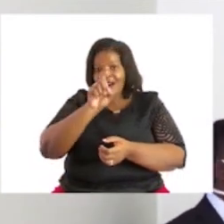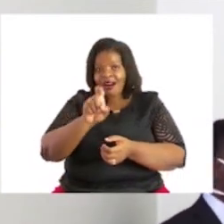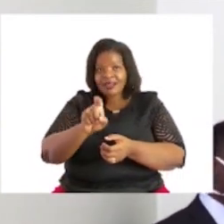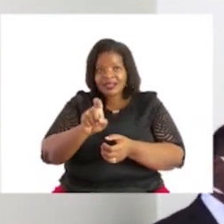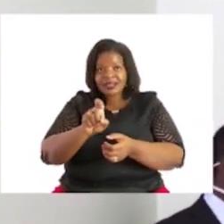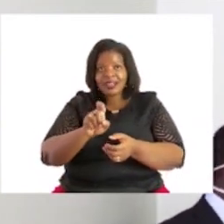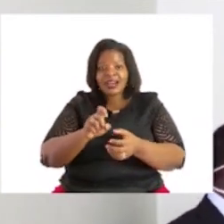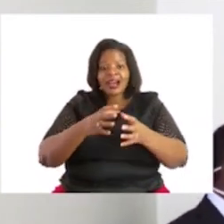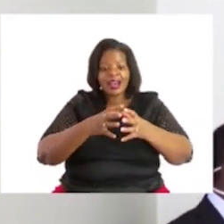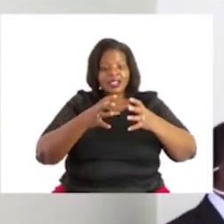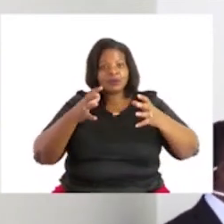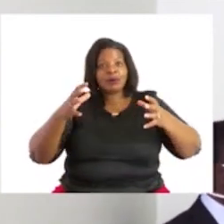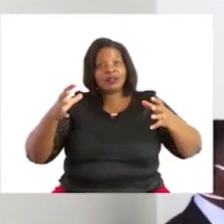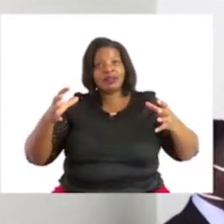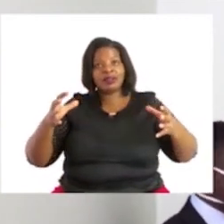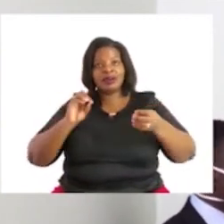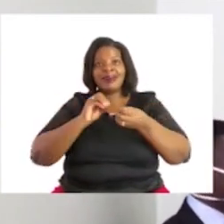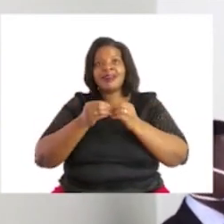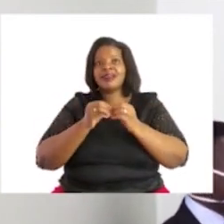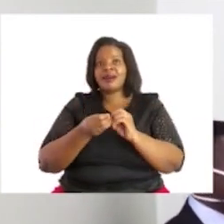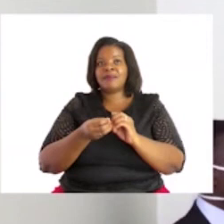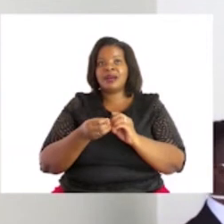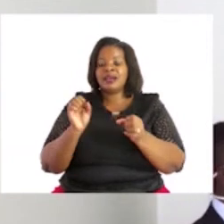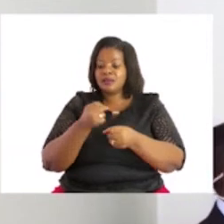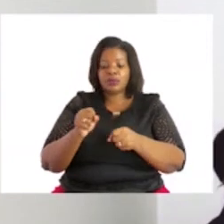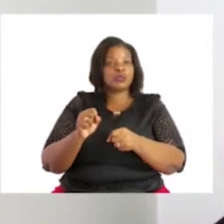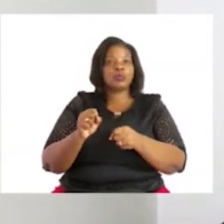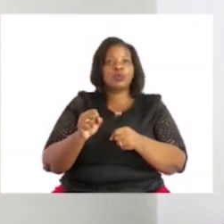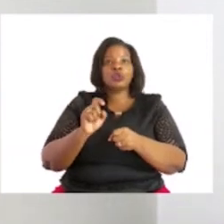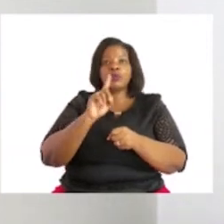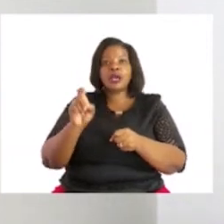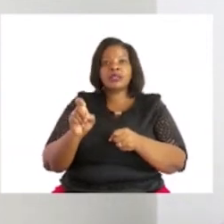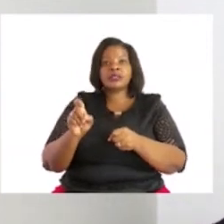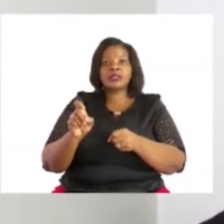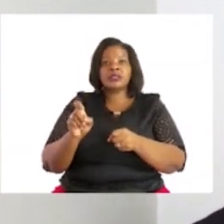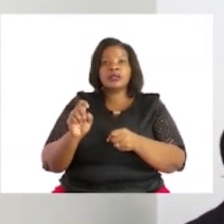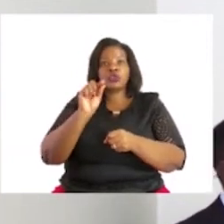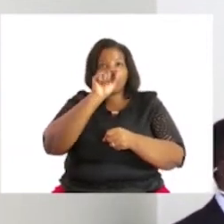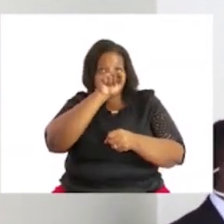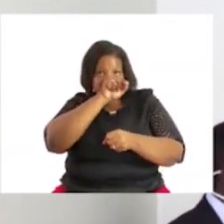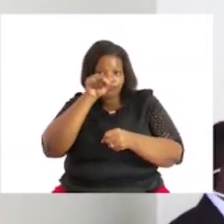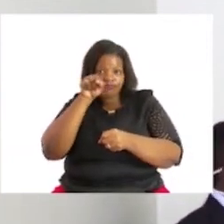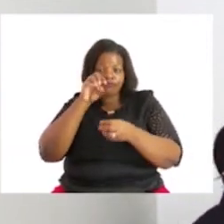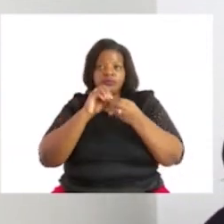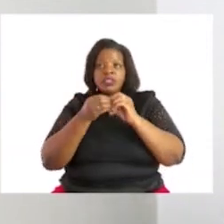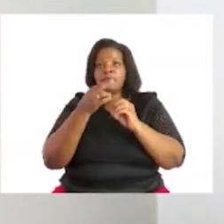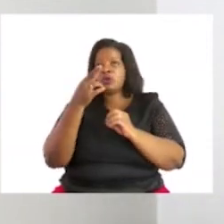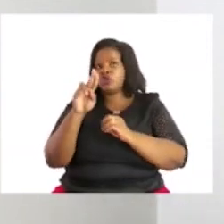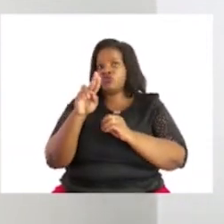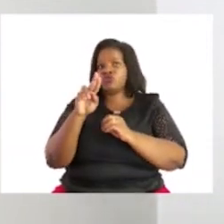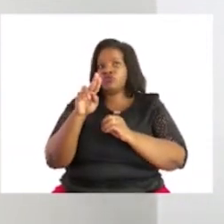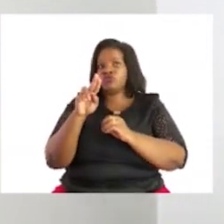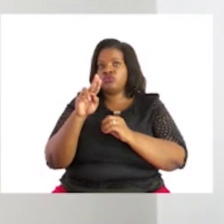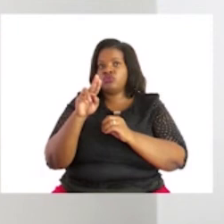notation, the expanded notation cannot be asked in such a way that of an underlined digit. No.